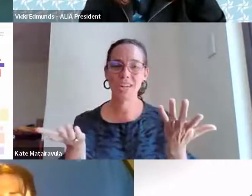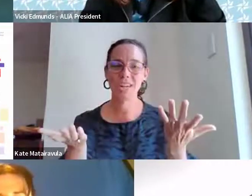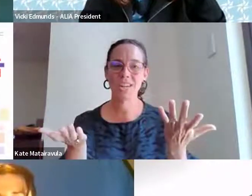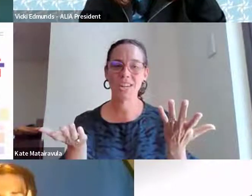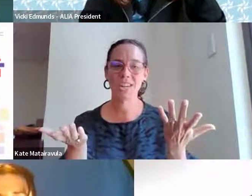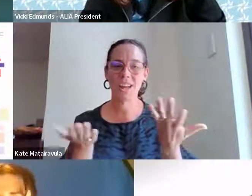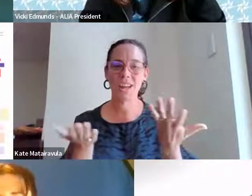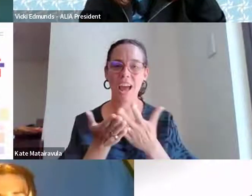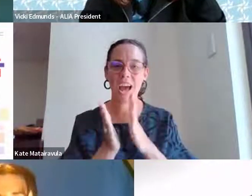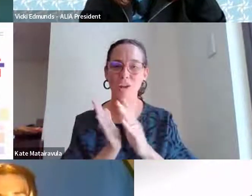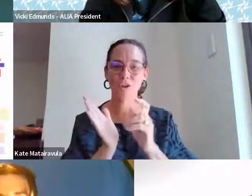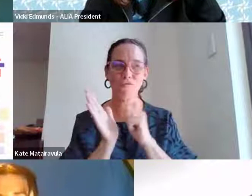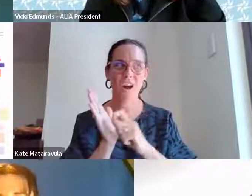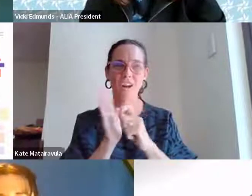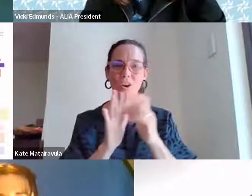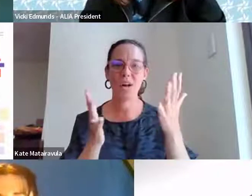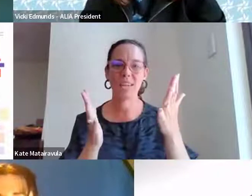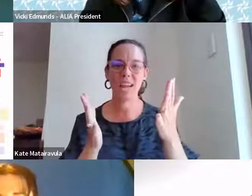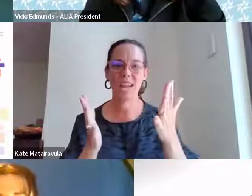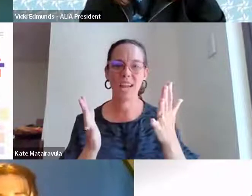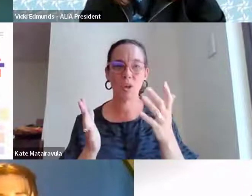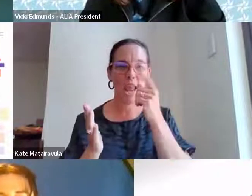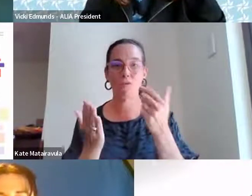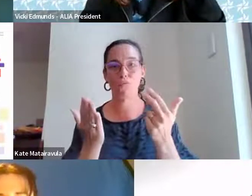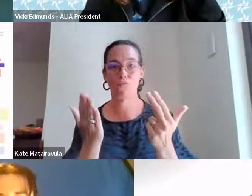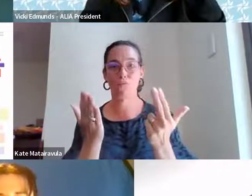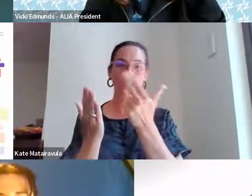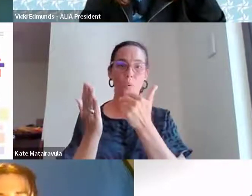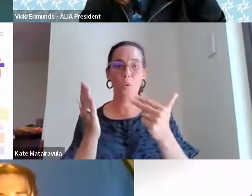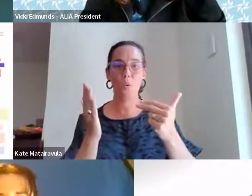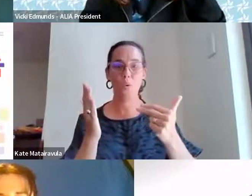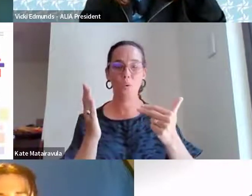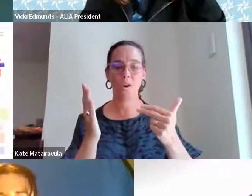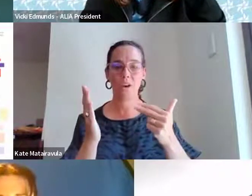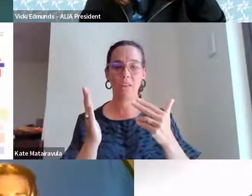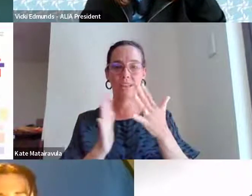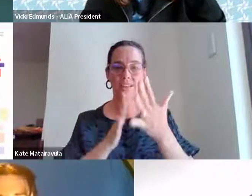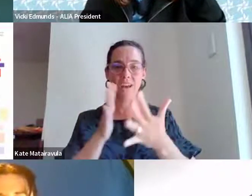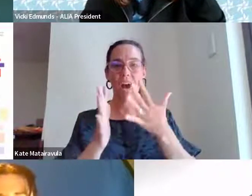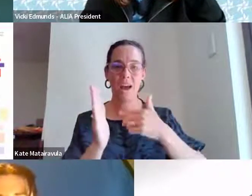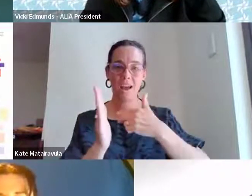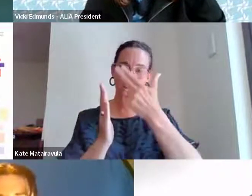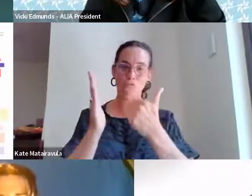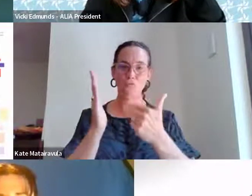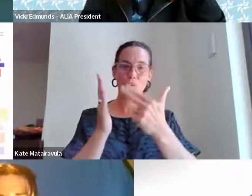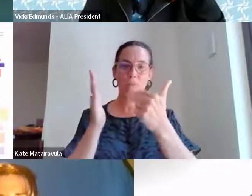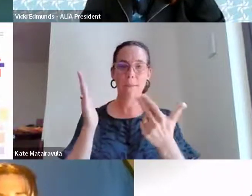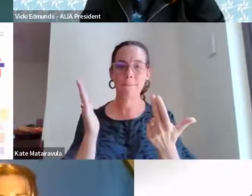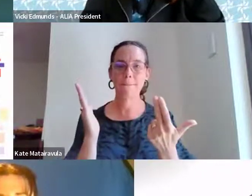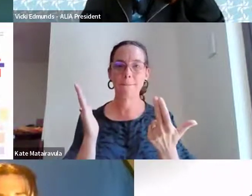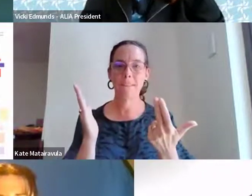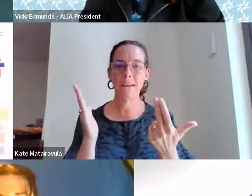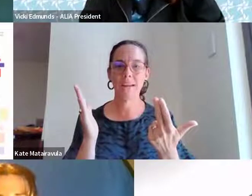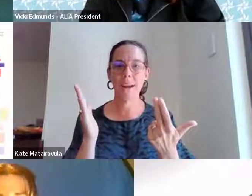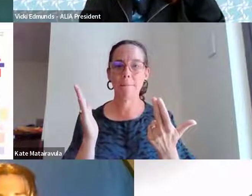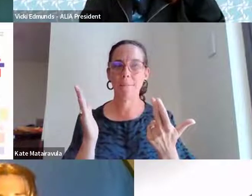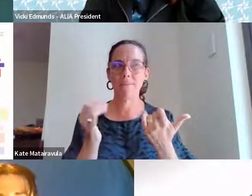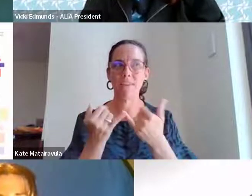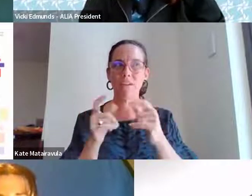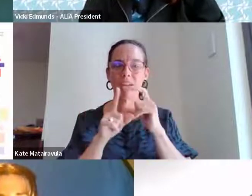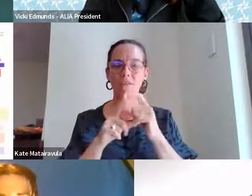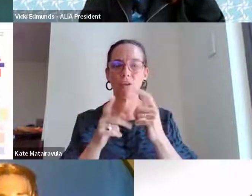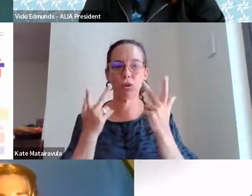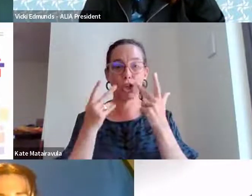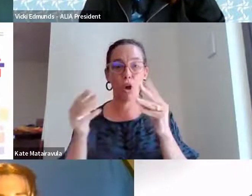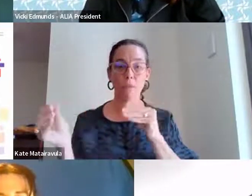Well, yeah, it isn't a written language. So how do you write Auslan? I mean, you could try to draw the